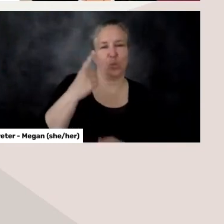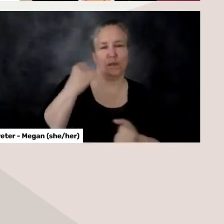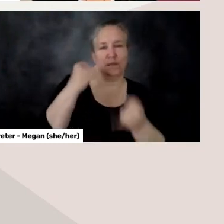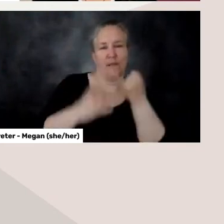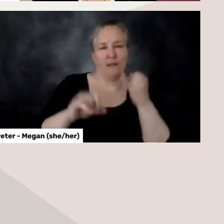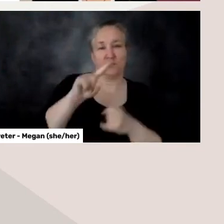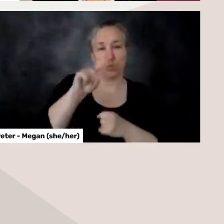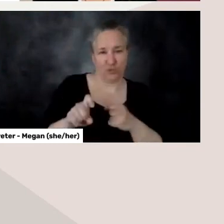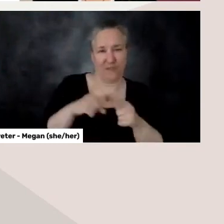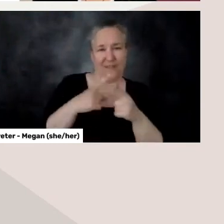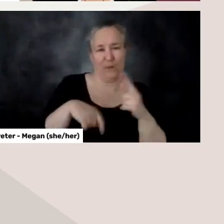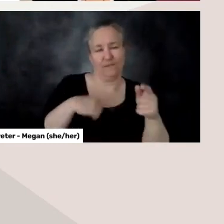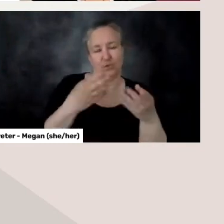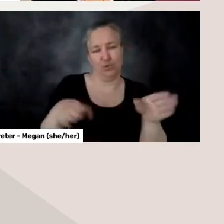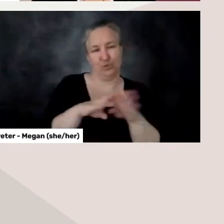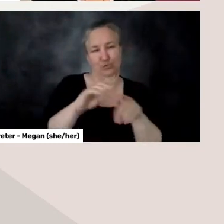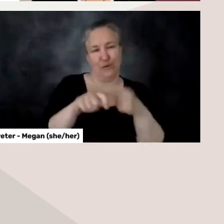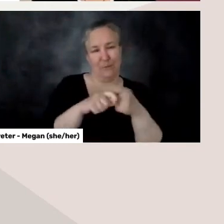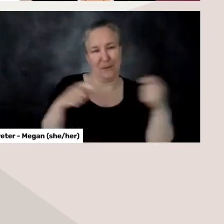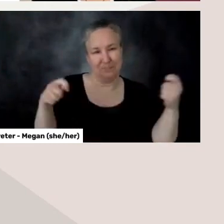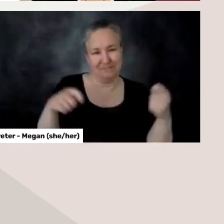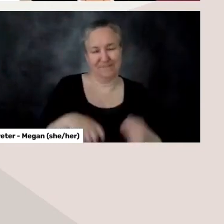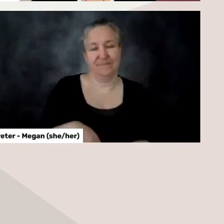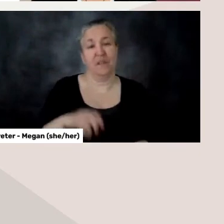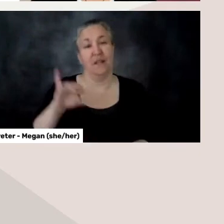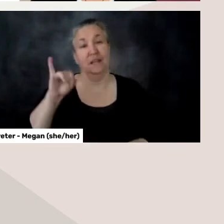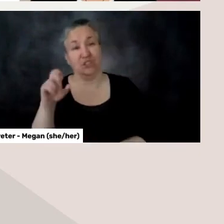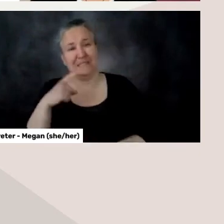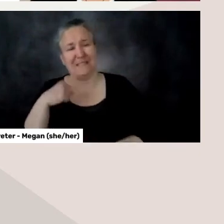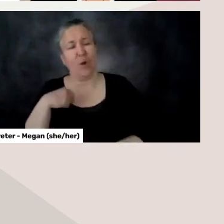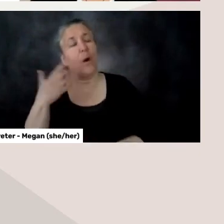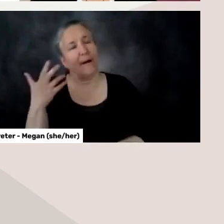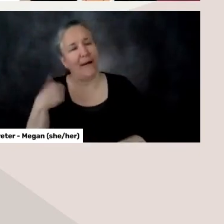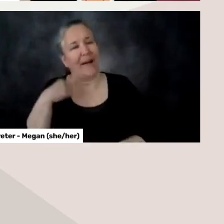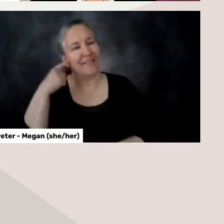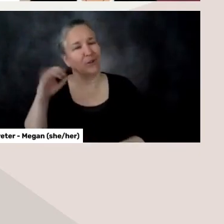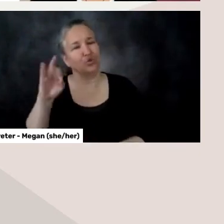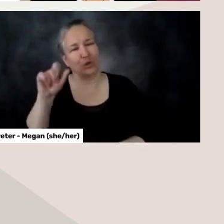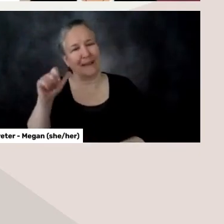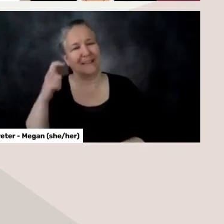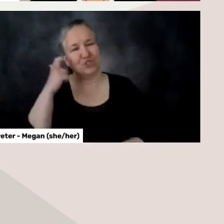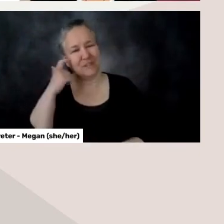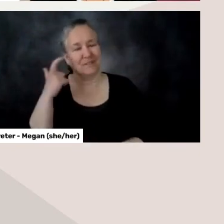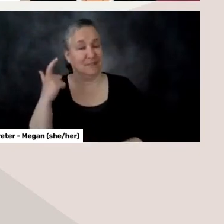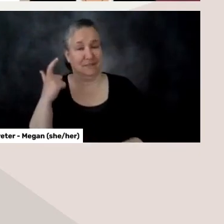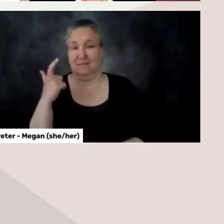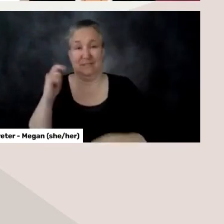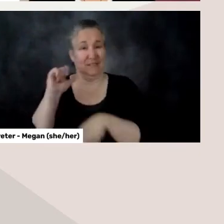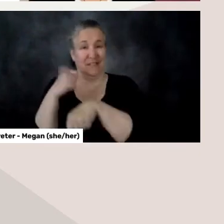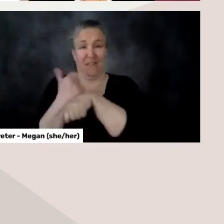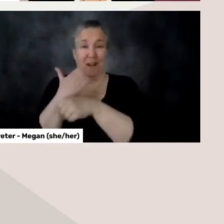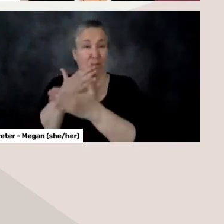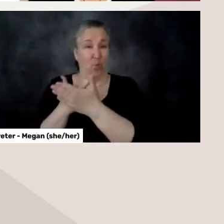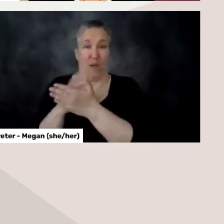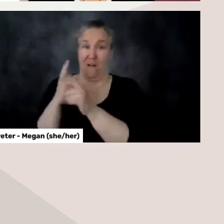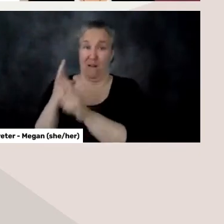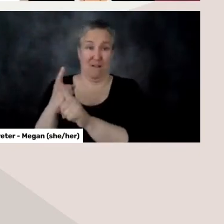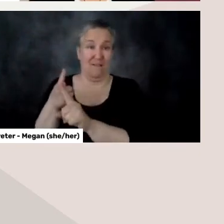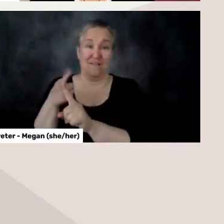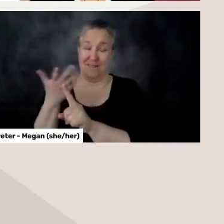question, and then we're going to have to wrap up. Well, actually, I think Julia kind of teed it up really well, which is that